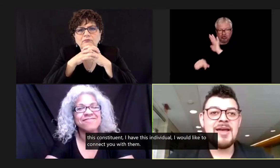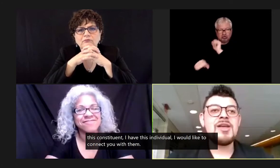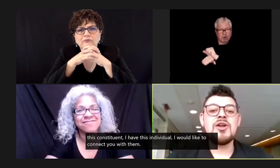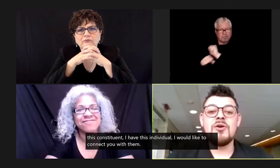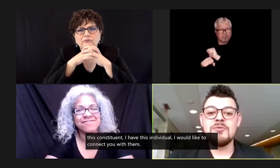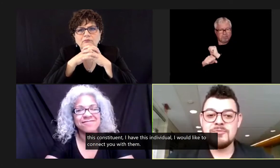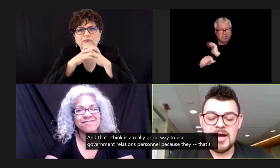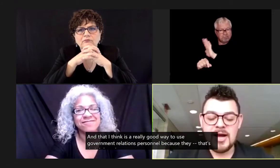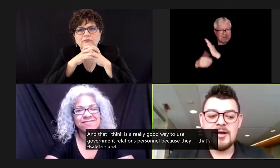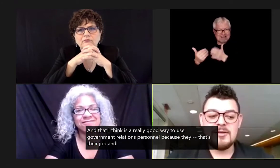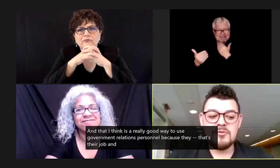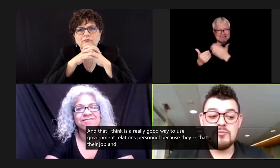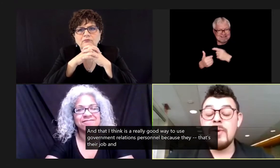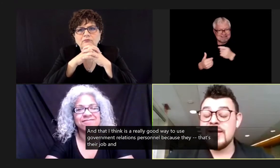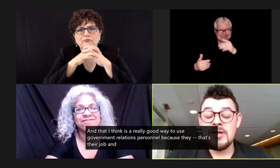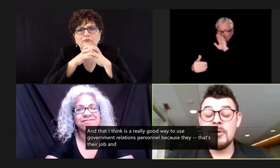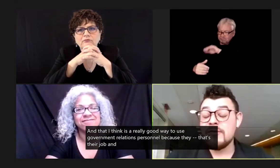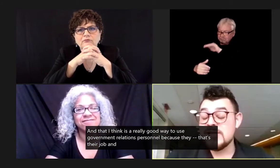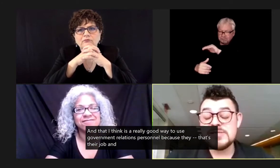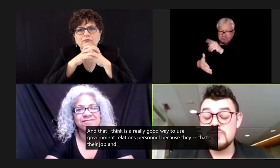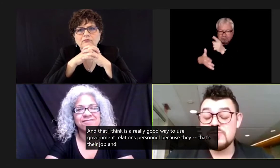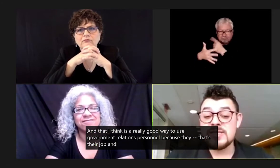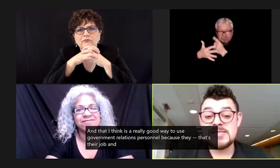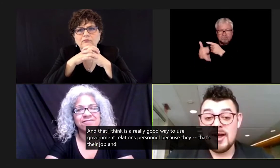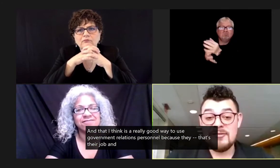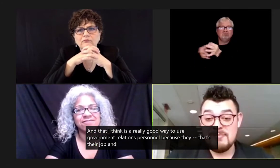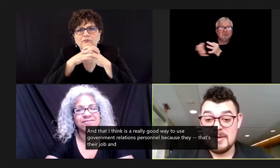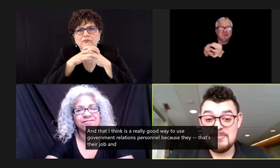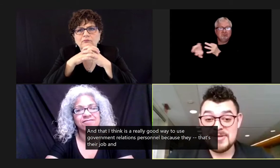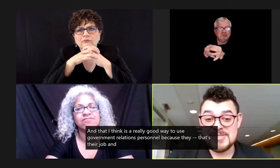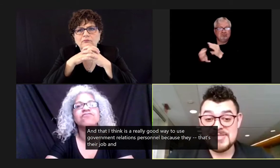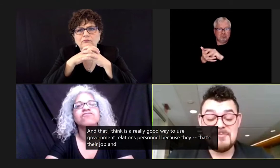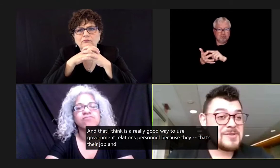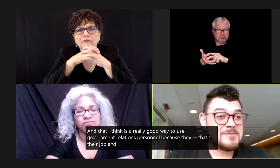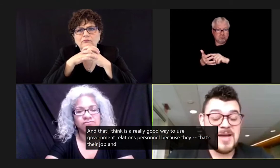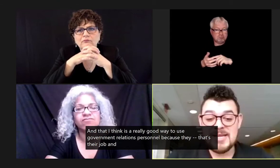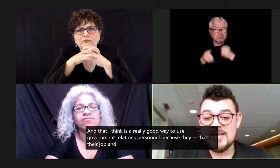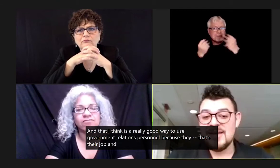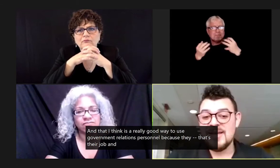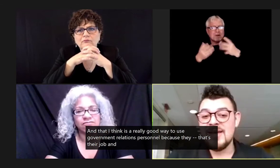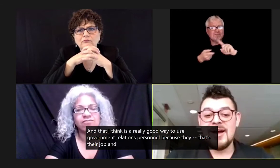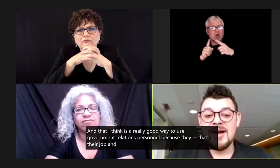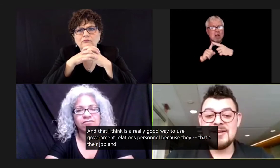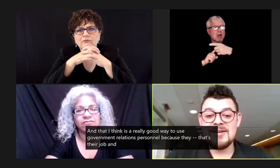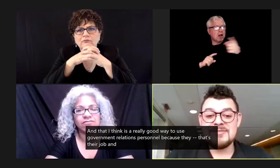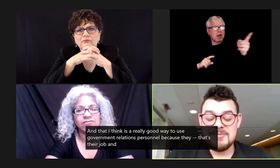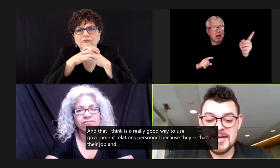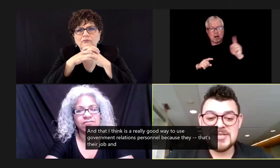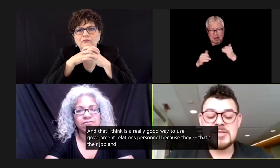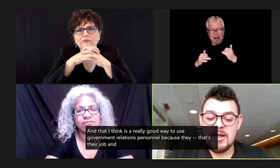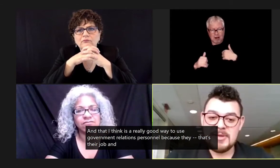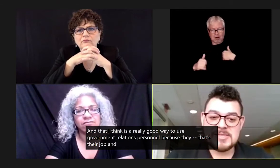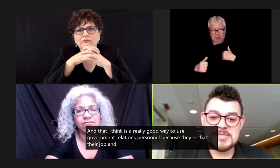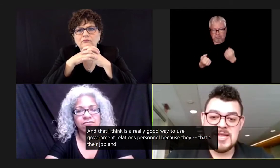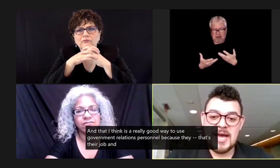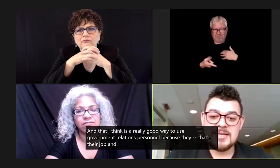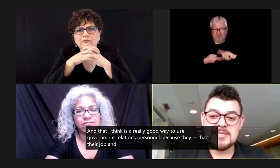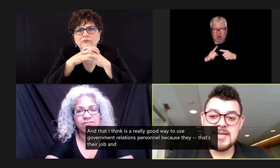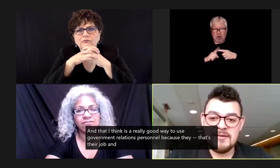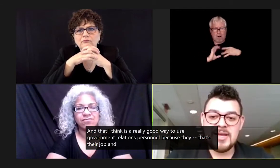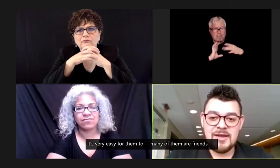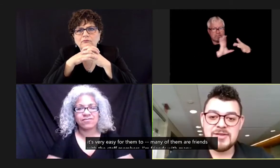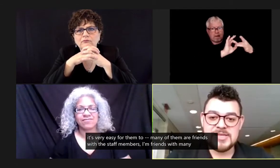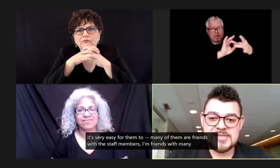be, many of them are friends with the staff members. I'm friends with many directors and lobbyists